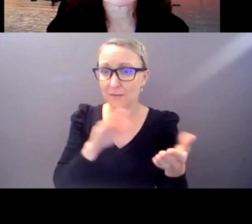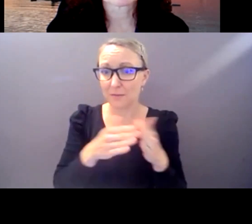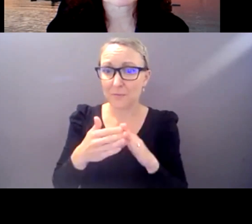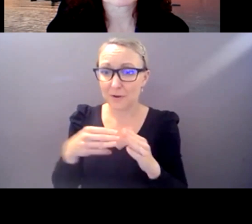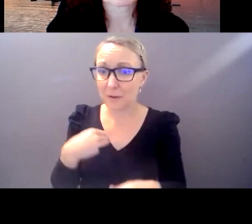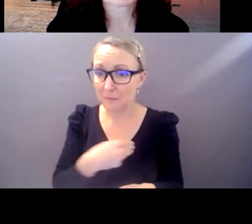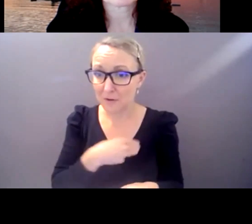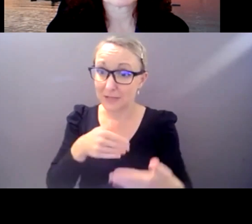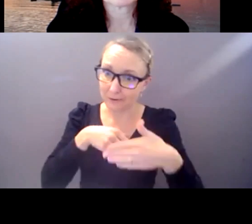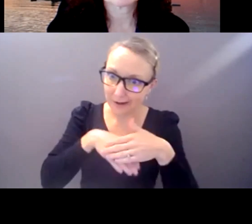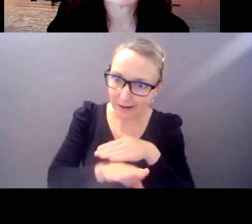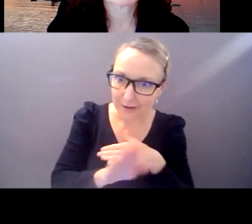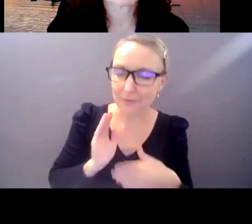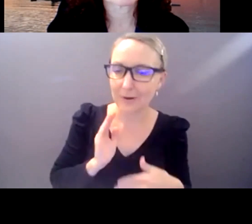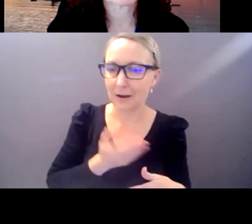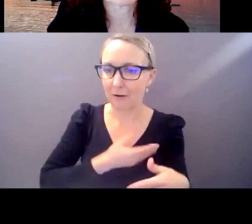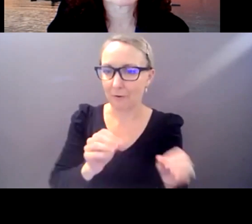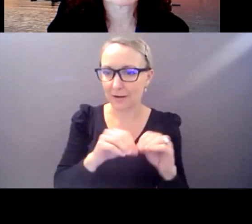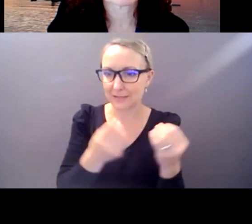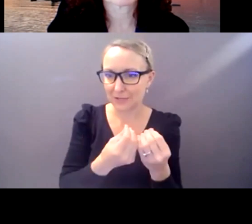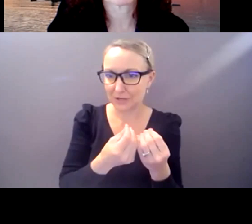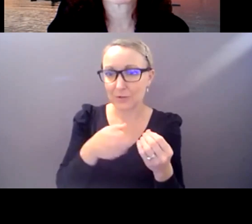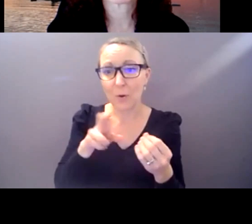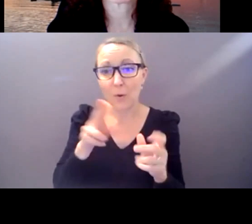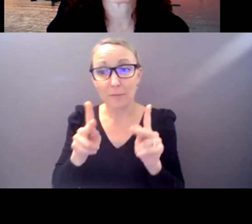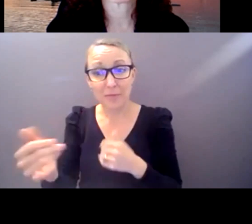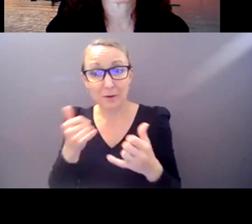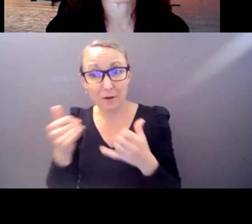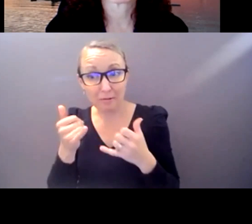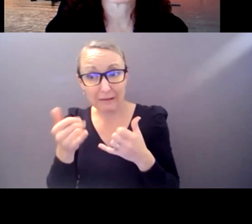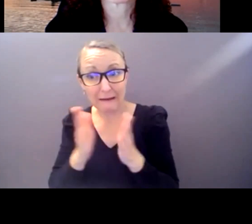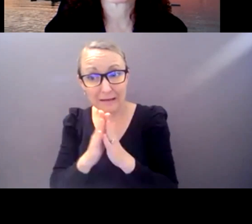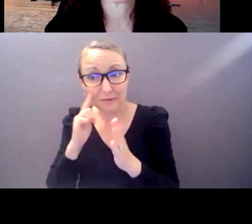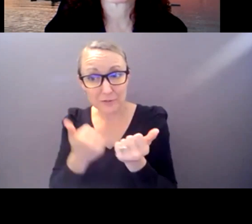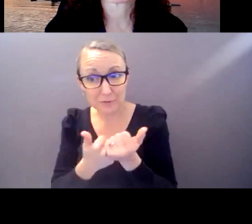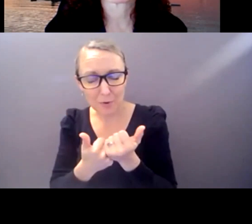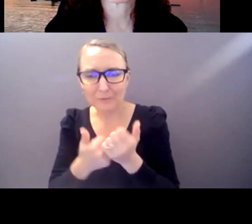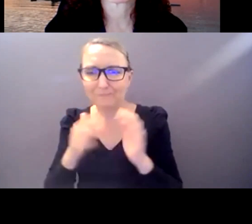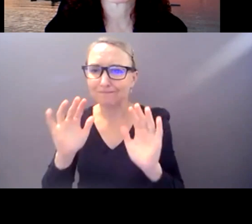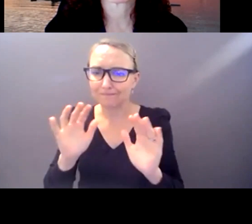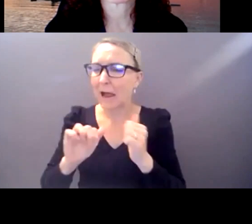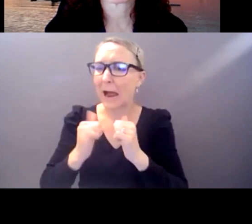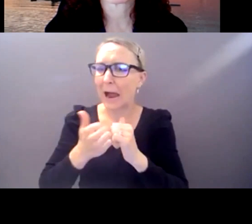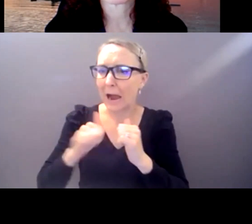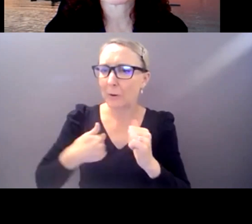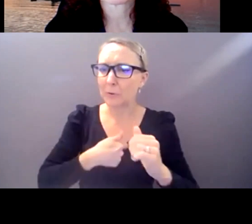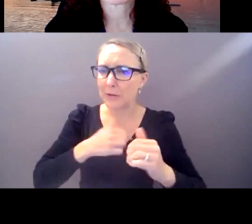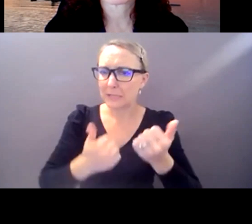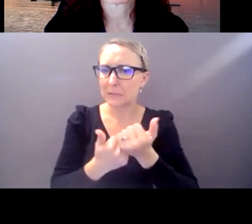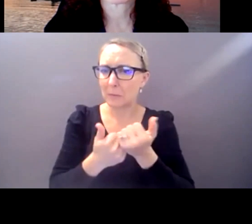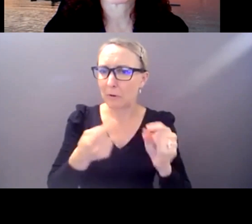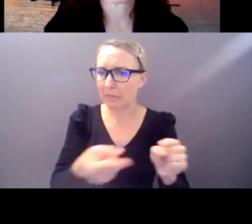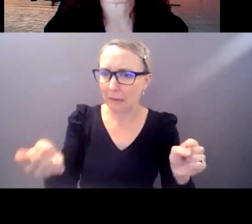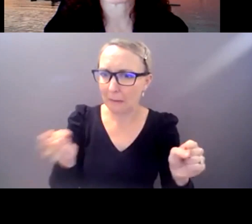our organizations or calling us, asking for support. How do we make access, how do we support them